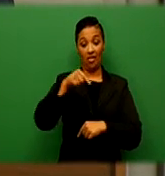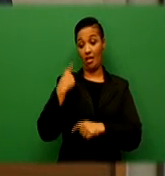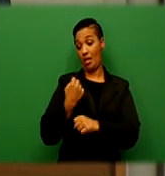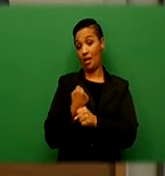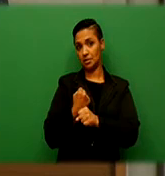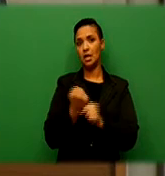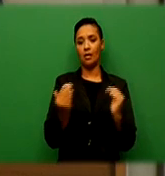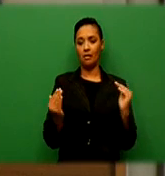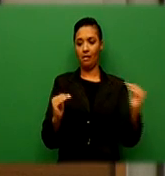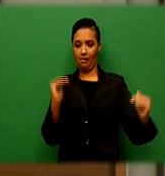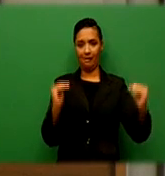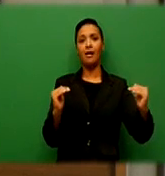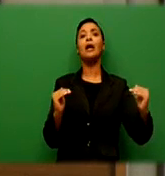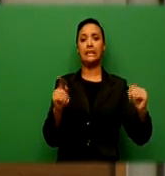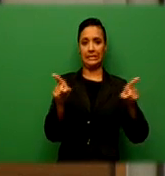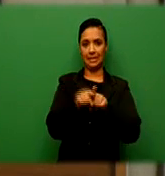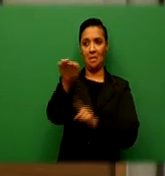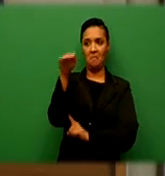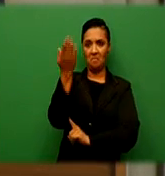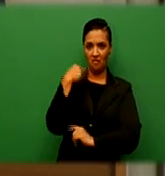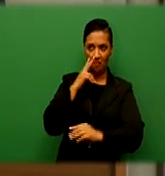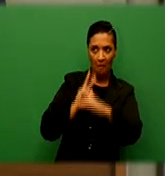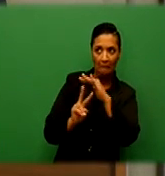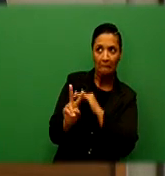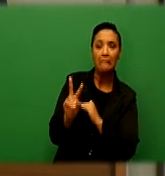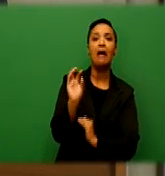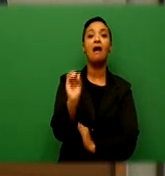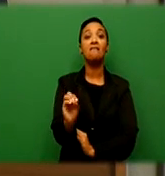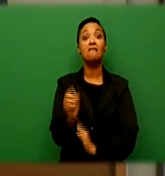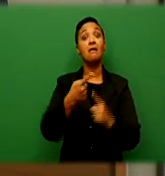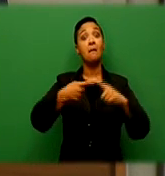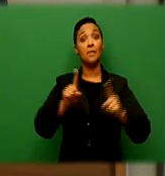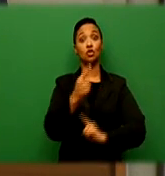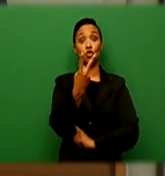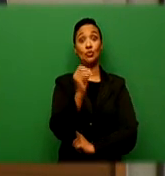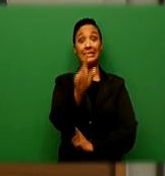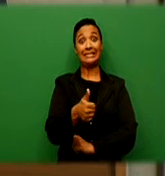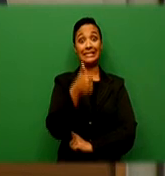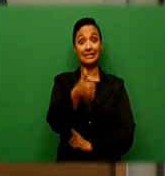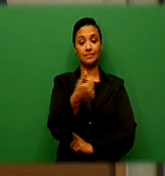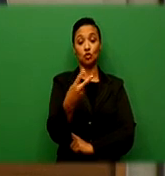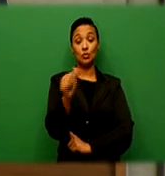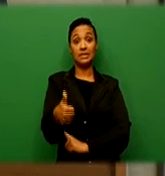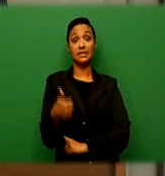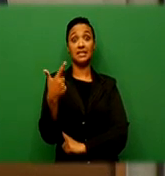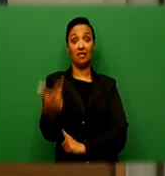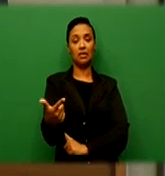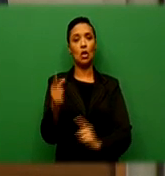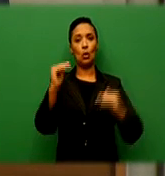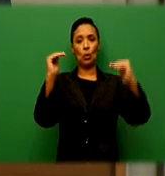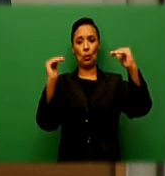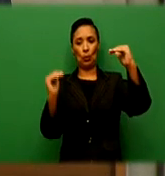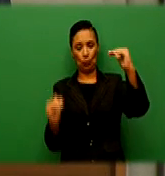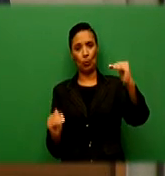in line with the bank's expectations, but the forecasts for 2016 and 2017 have been revised